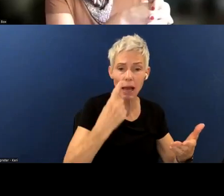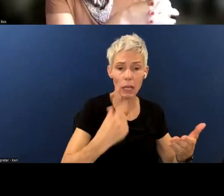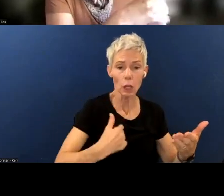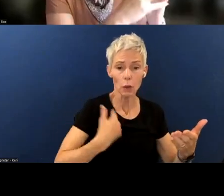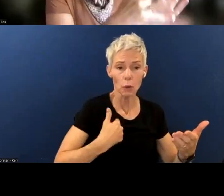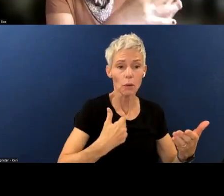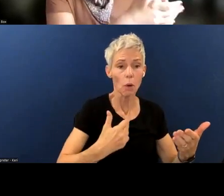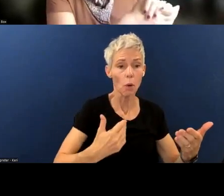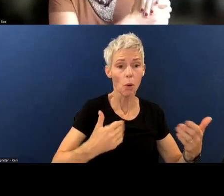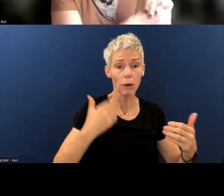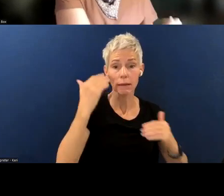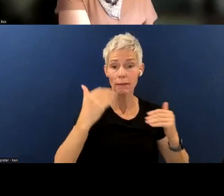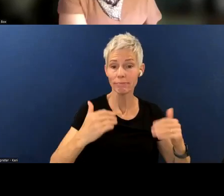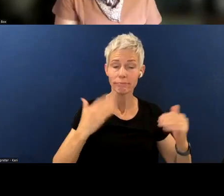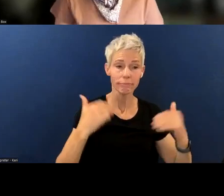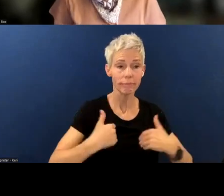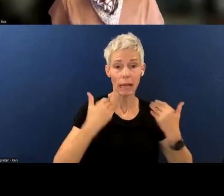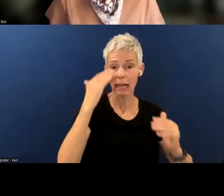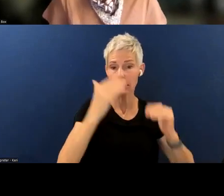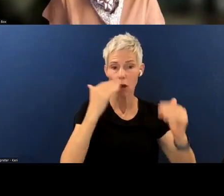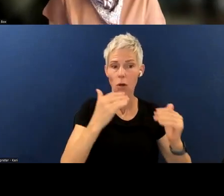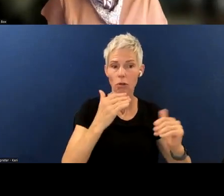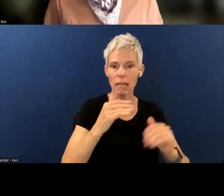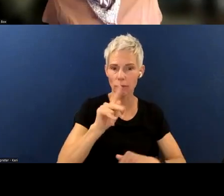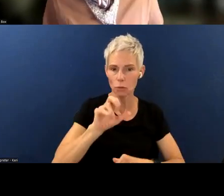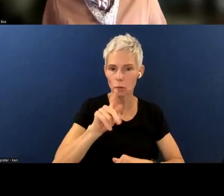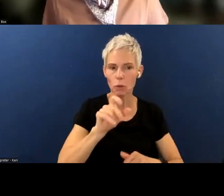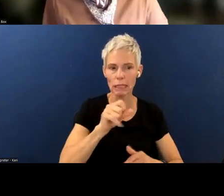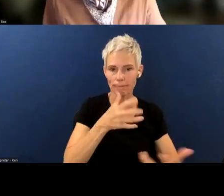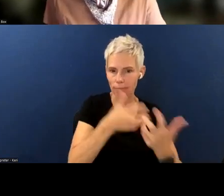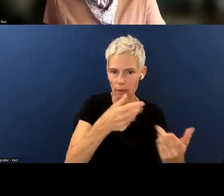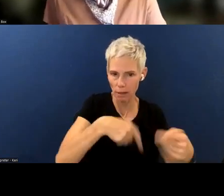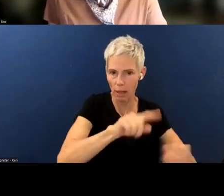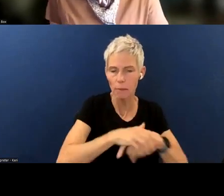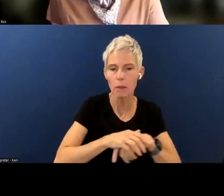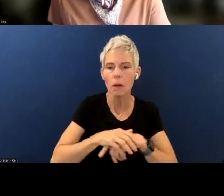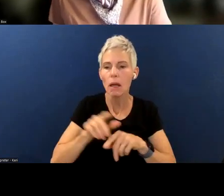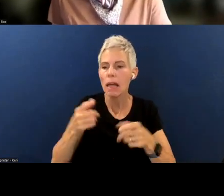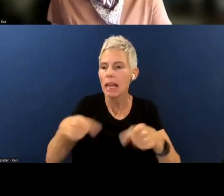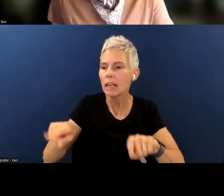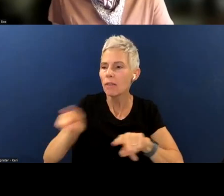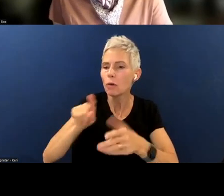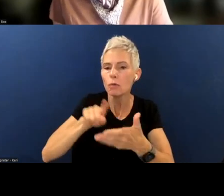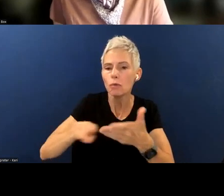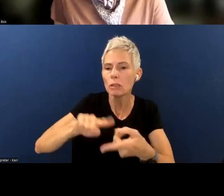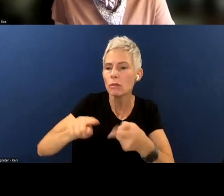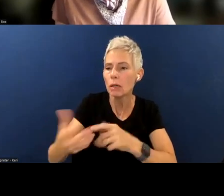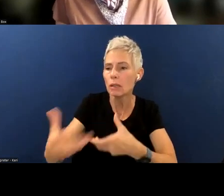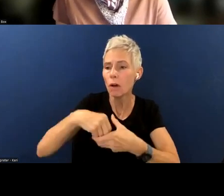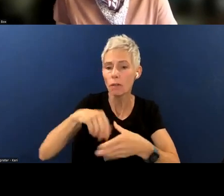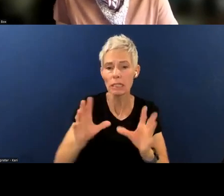them out. They're great, easy to use. And then for any of our research friends on the call, we've also provided